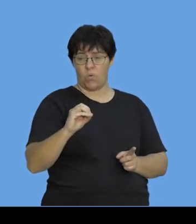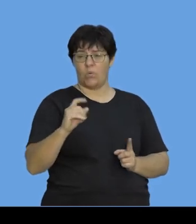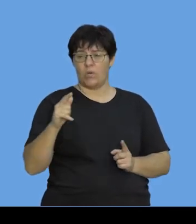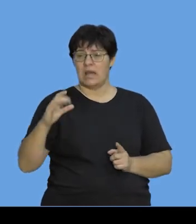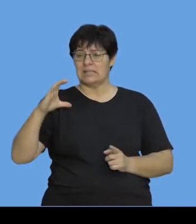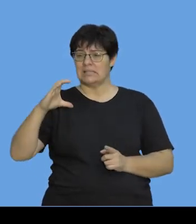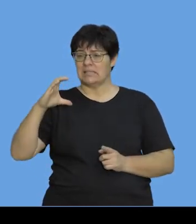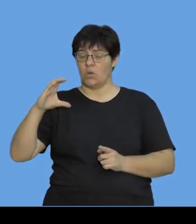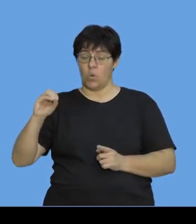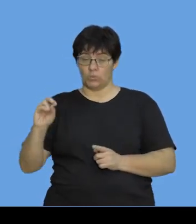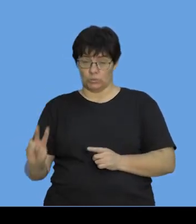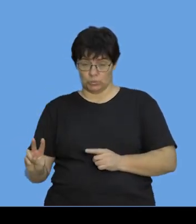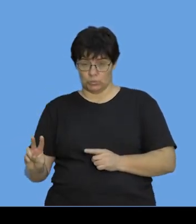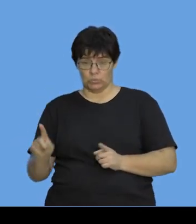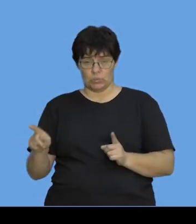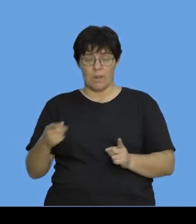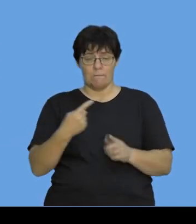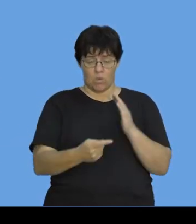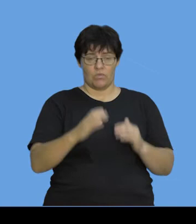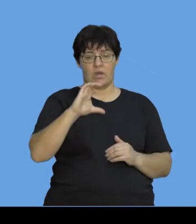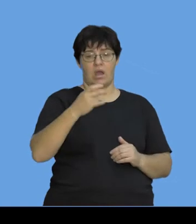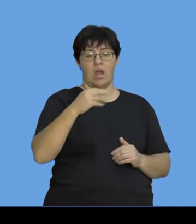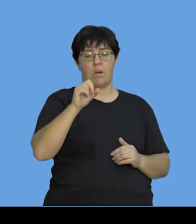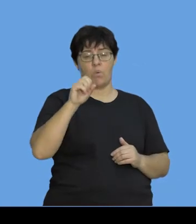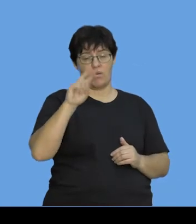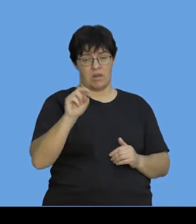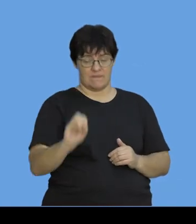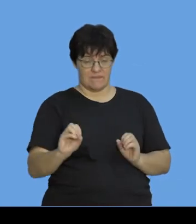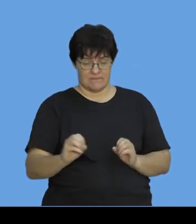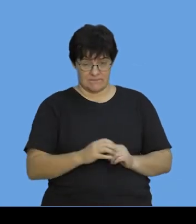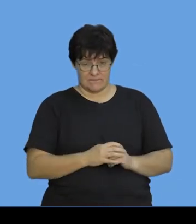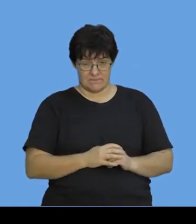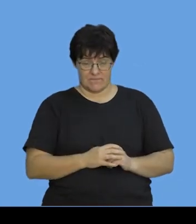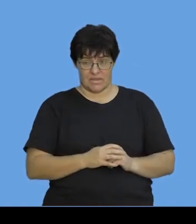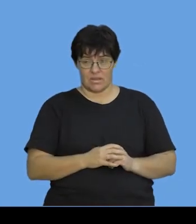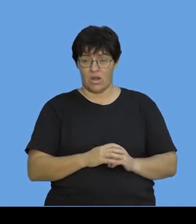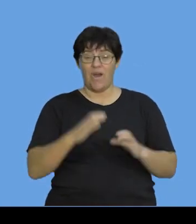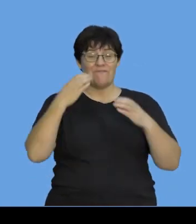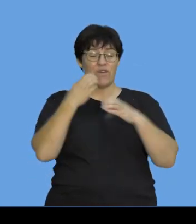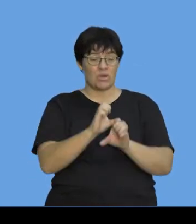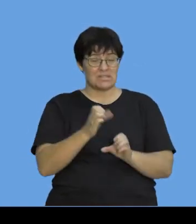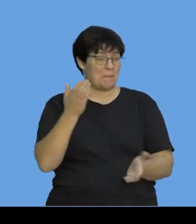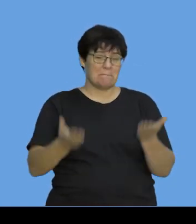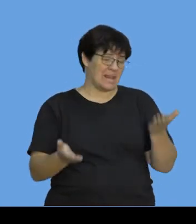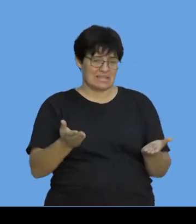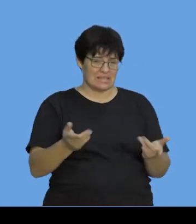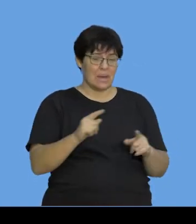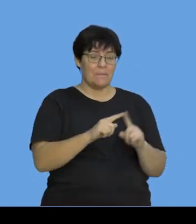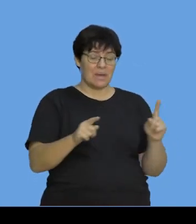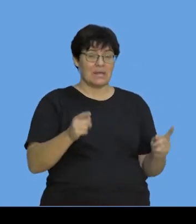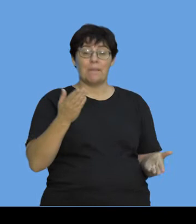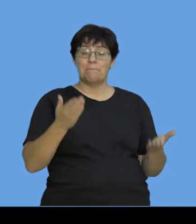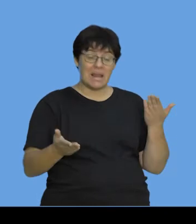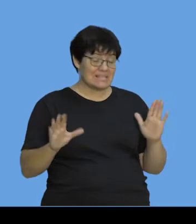because both of them, they actually contain carbon, okay? Because our focus is not so much on the balancing, but